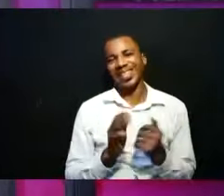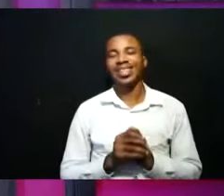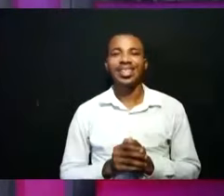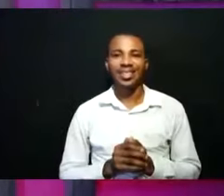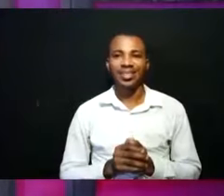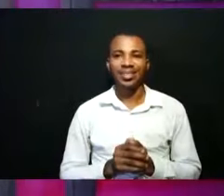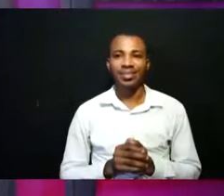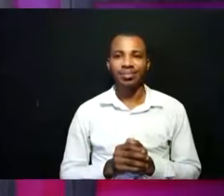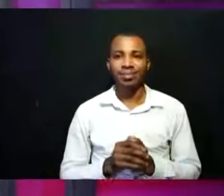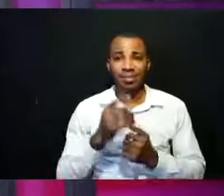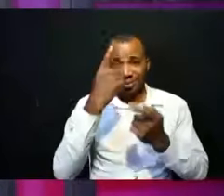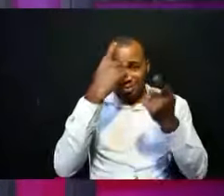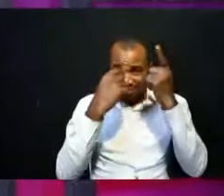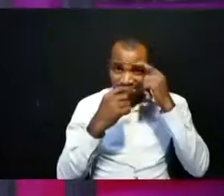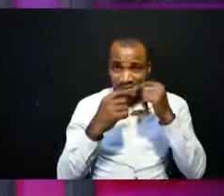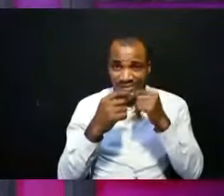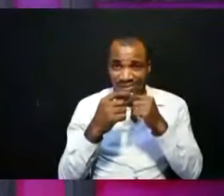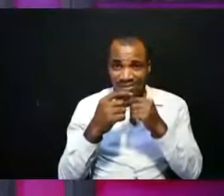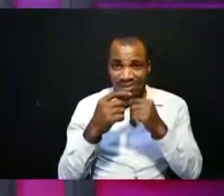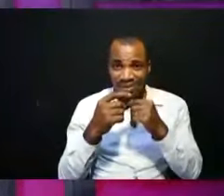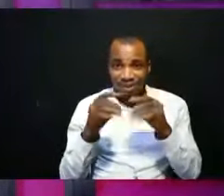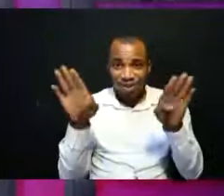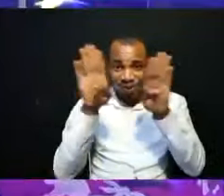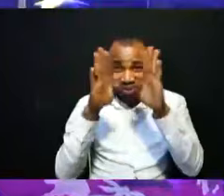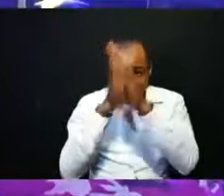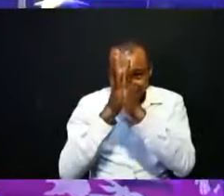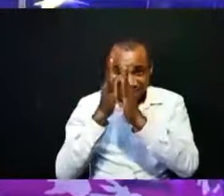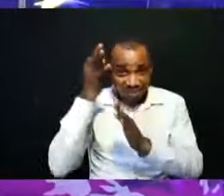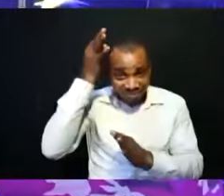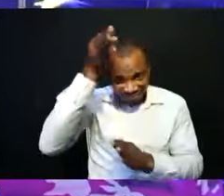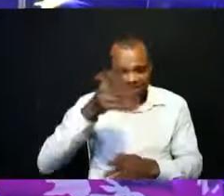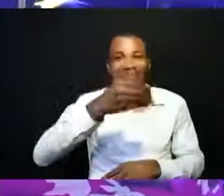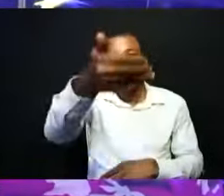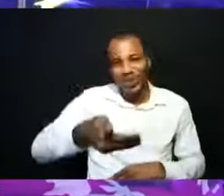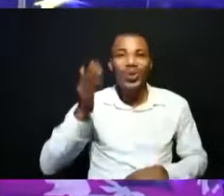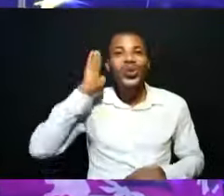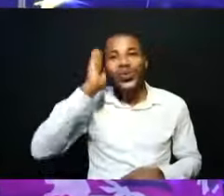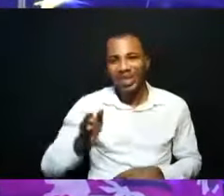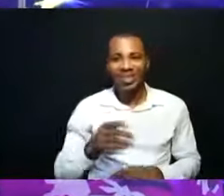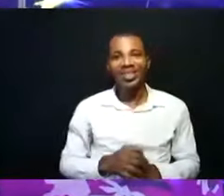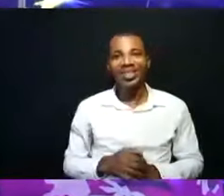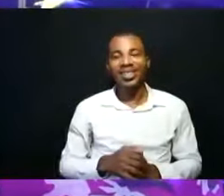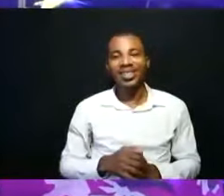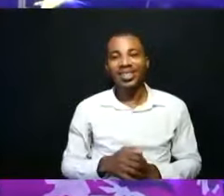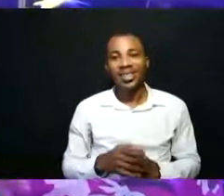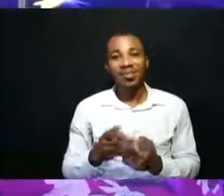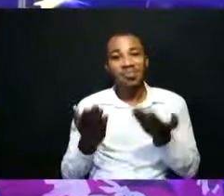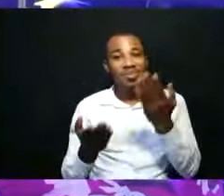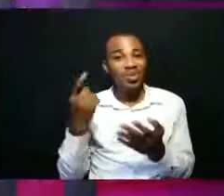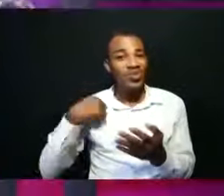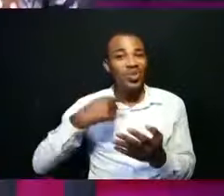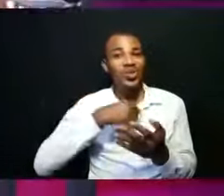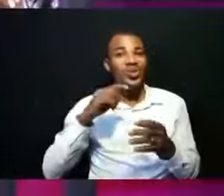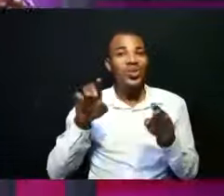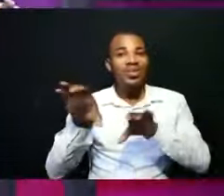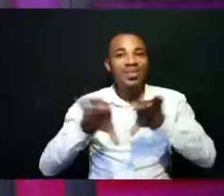Because the days of closing prayer are ahead. And benediction. You